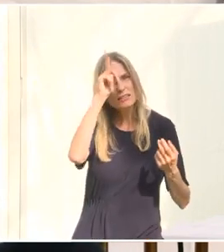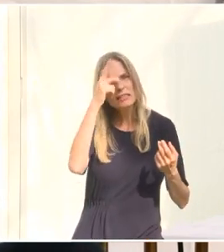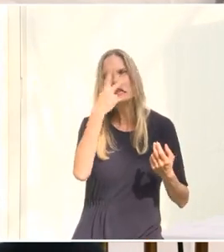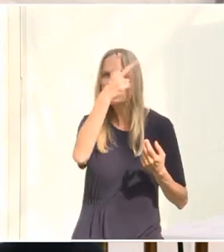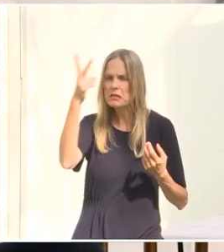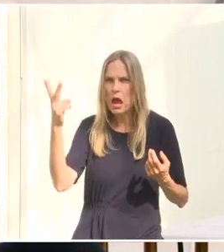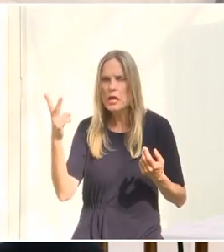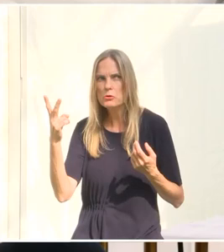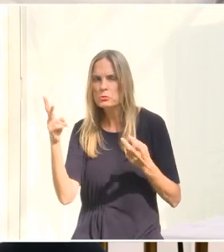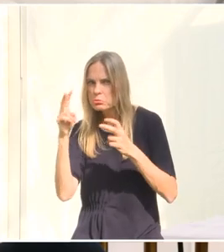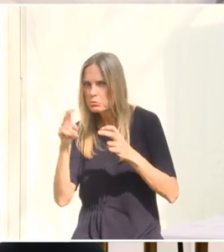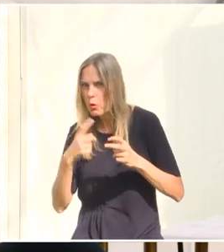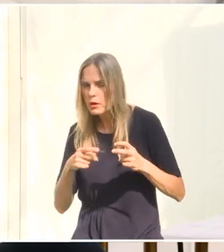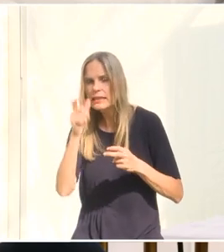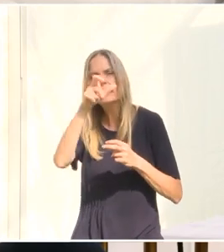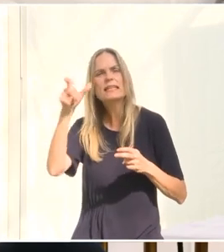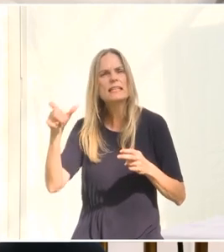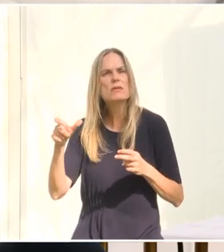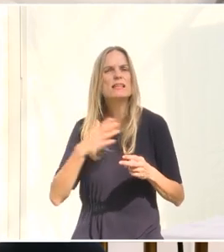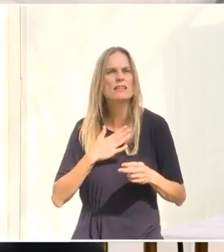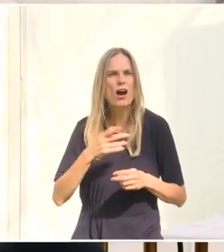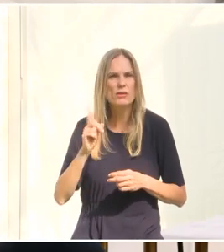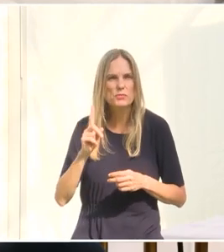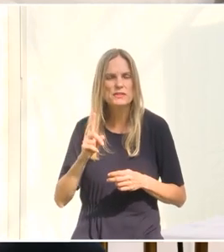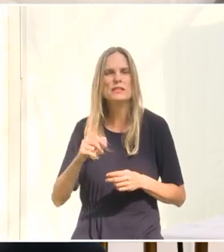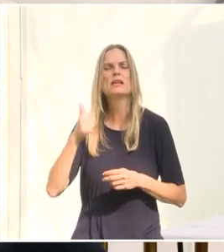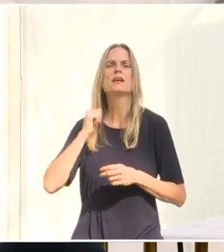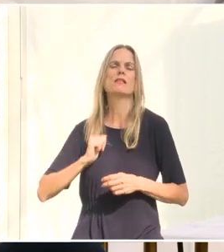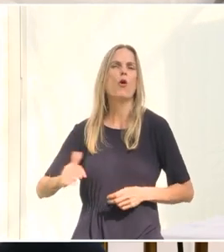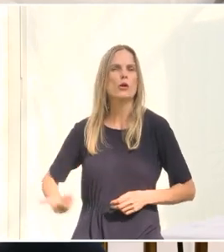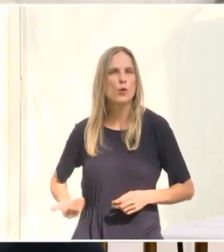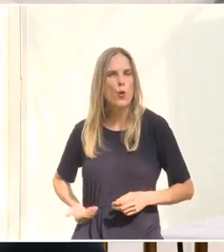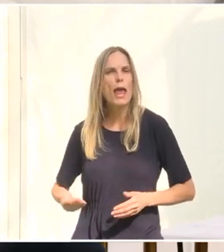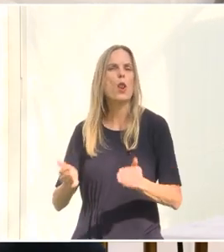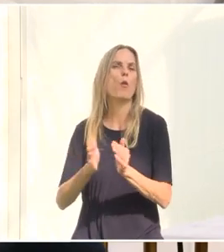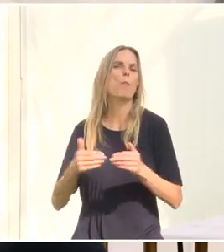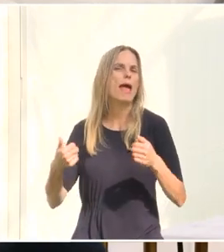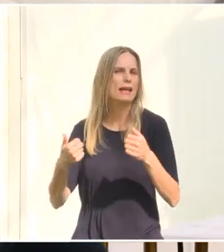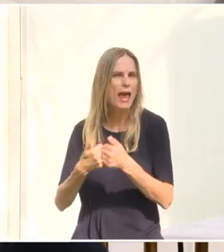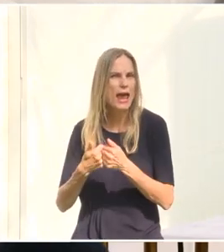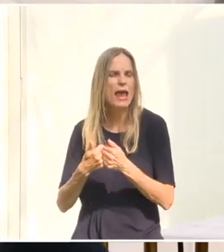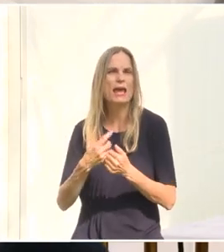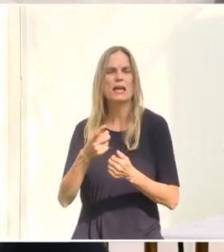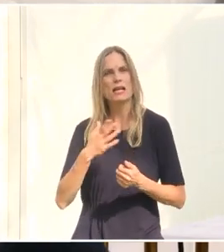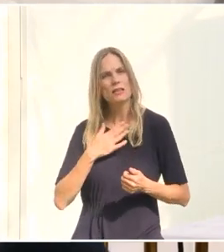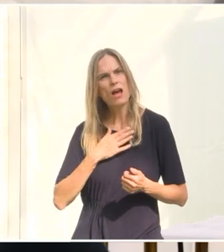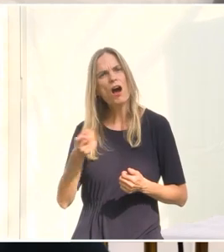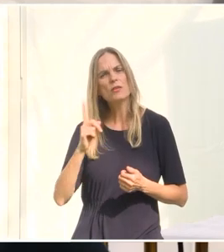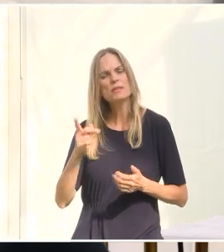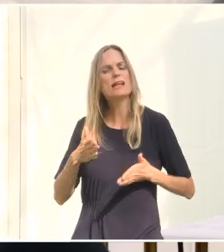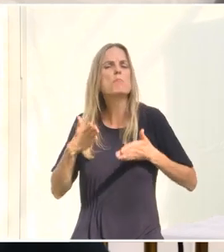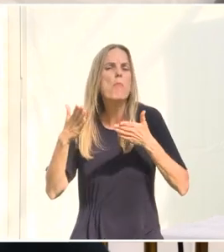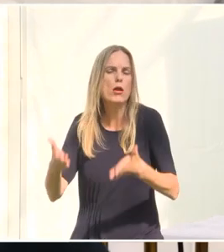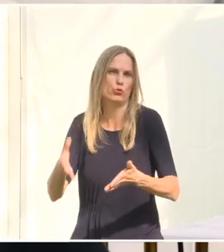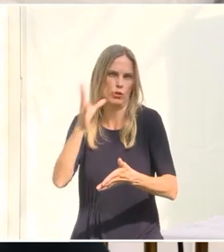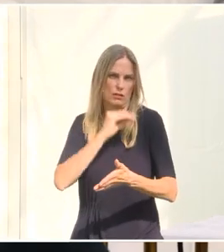want? They want to have peaceful life. They want to have family. They want to have something they can contribute to. They want